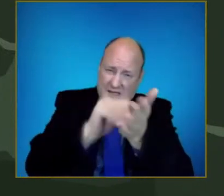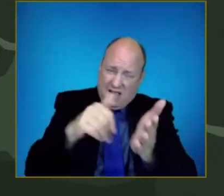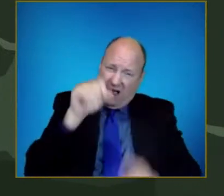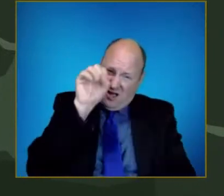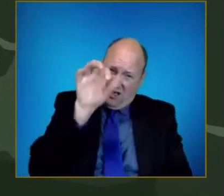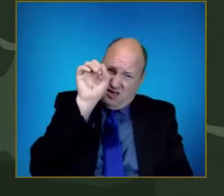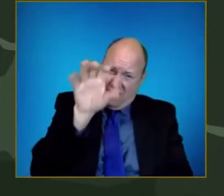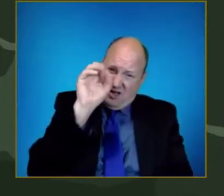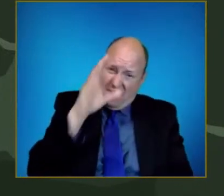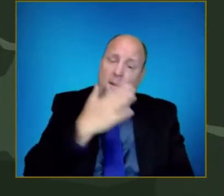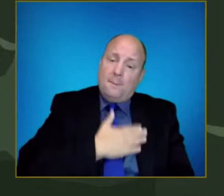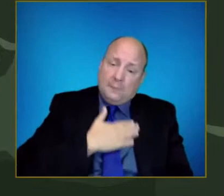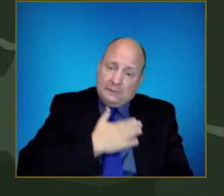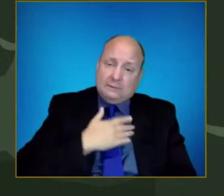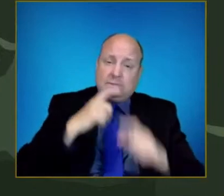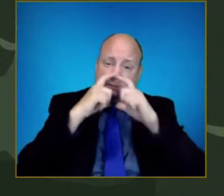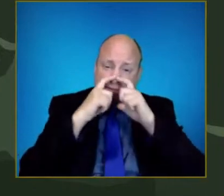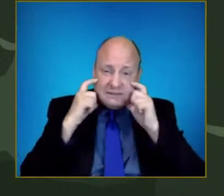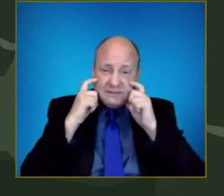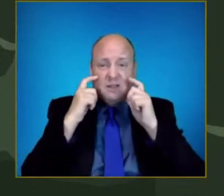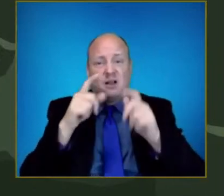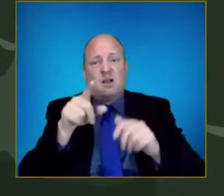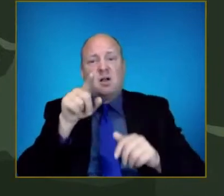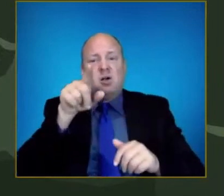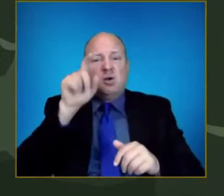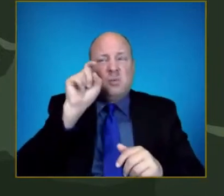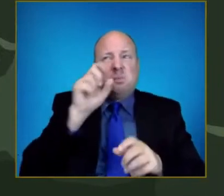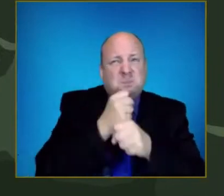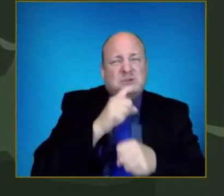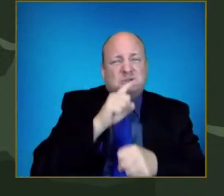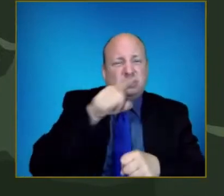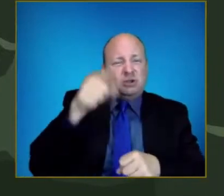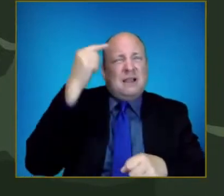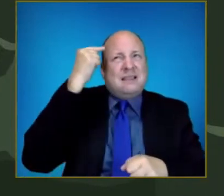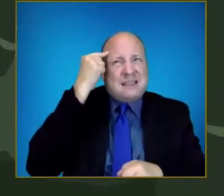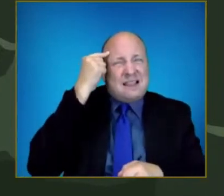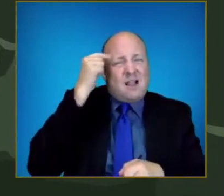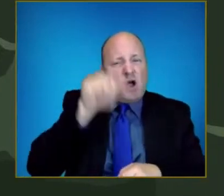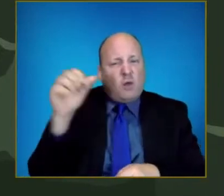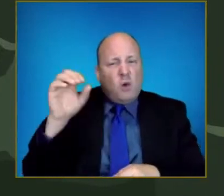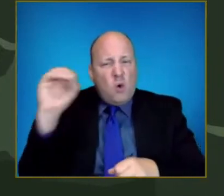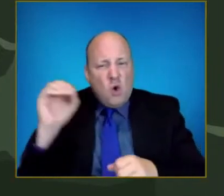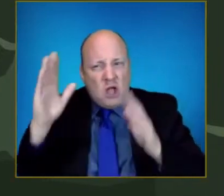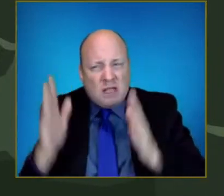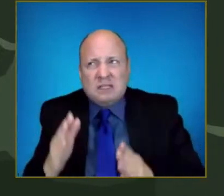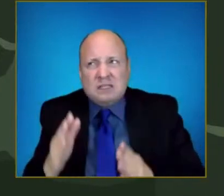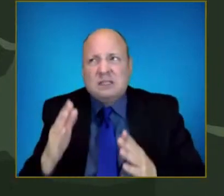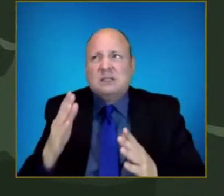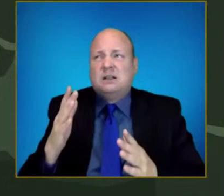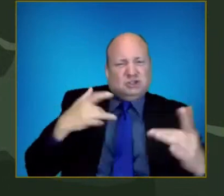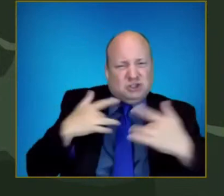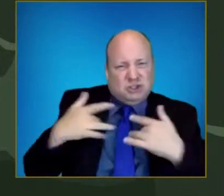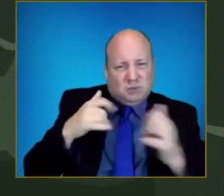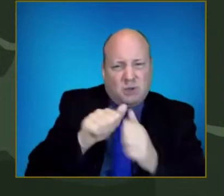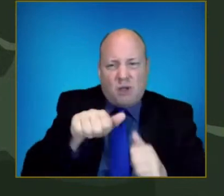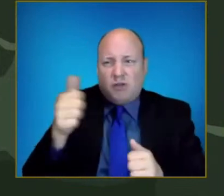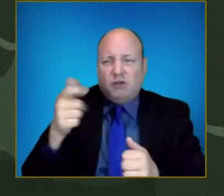Oregonians. The level of burden that we are having in our state right now in terms of infection